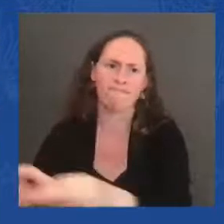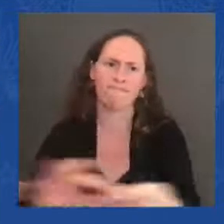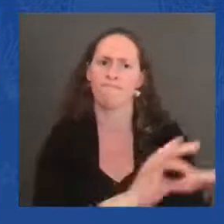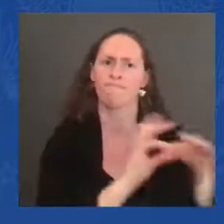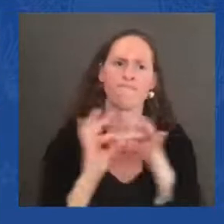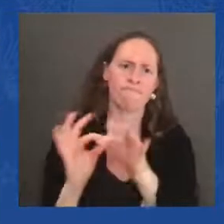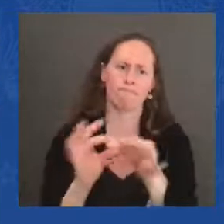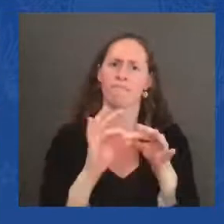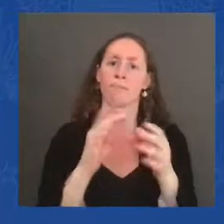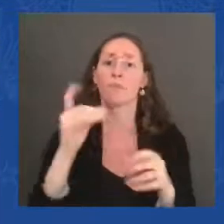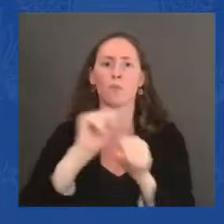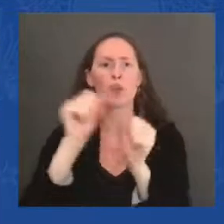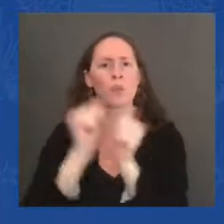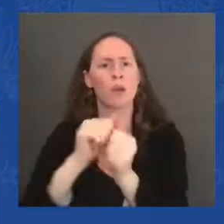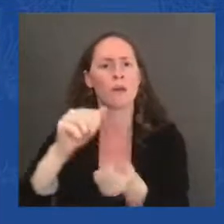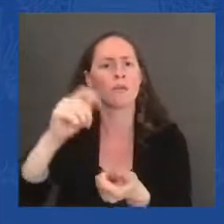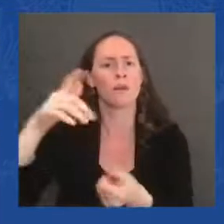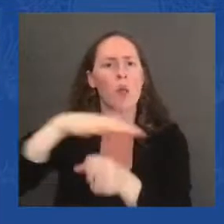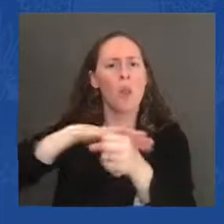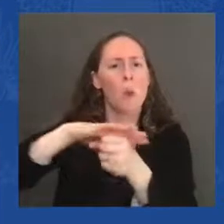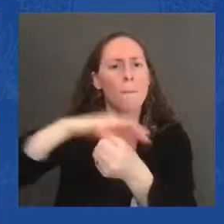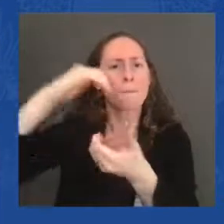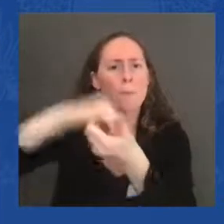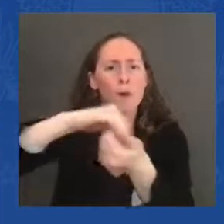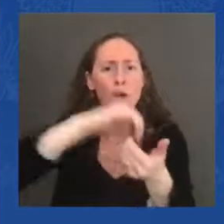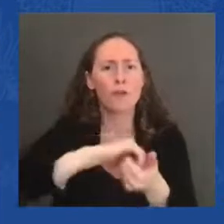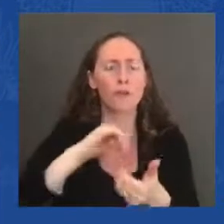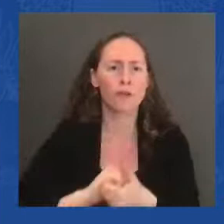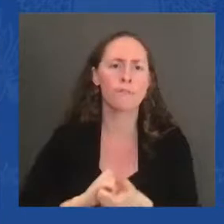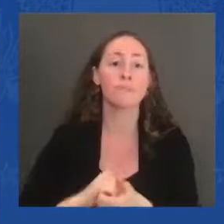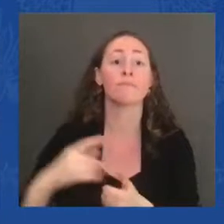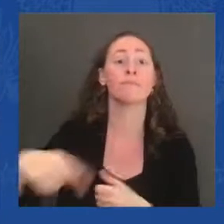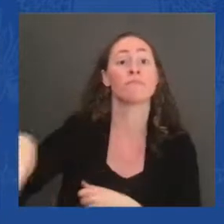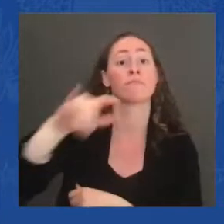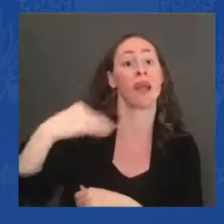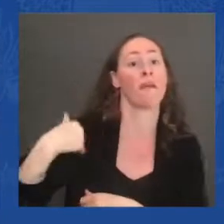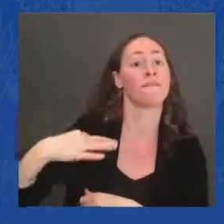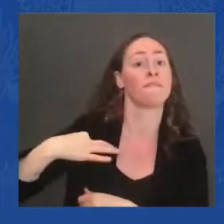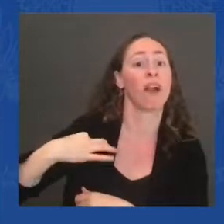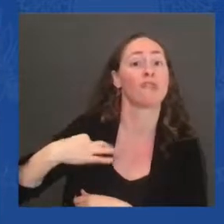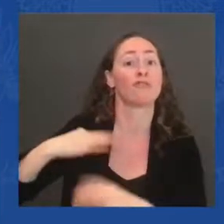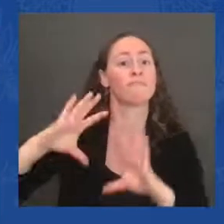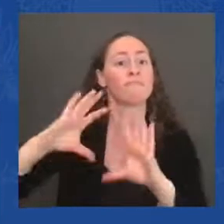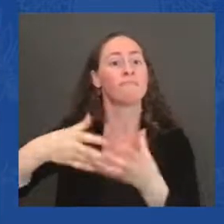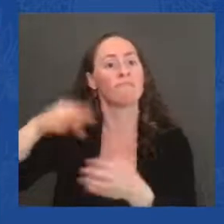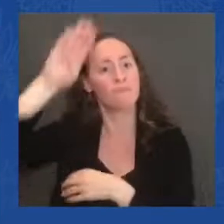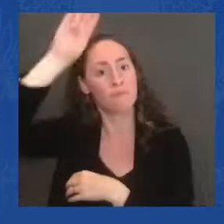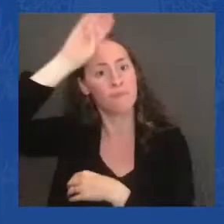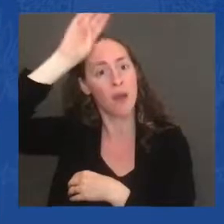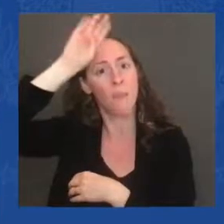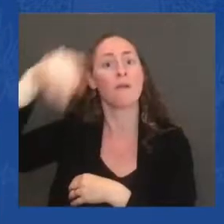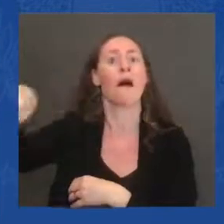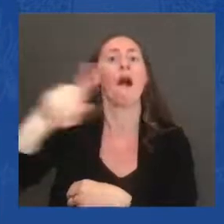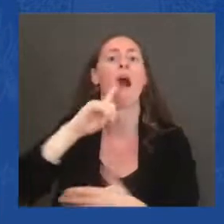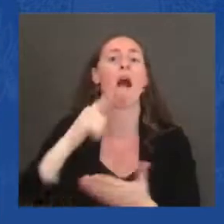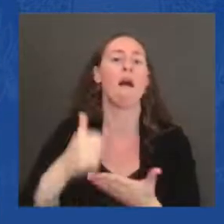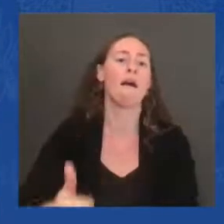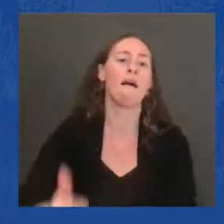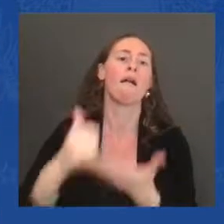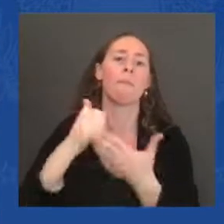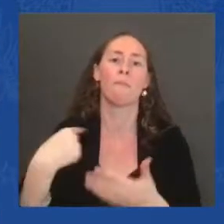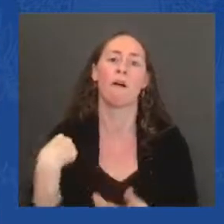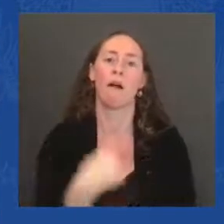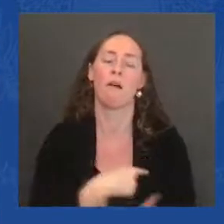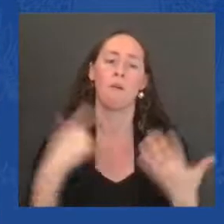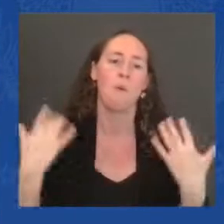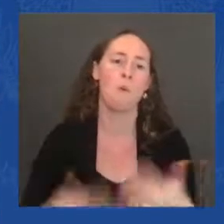Forest Service, actually helps to expand that capacity as well as maintain it. And all of that is really getting it down to